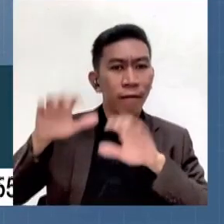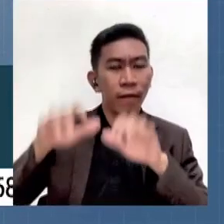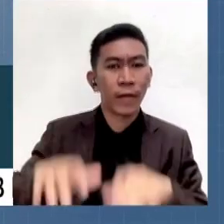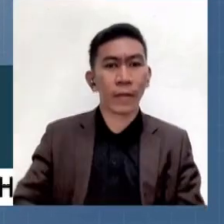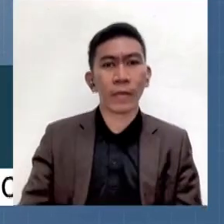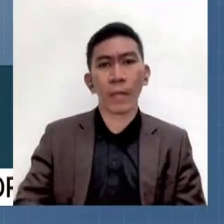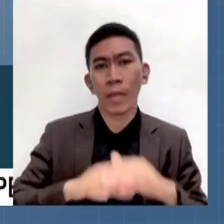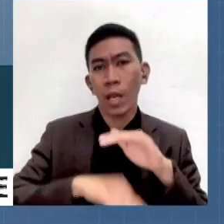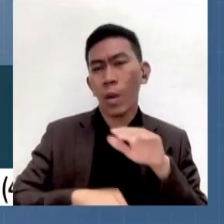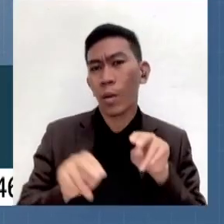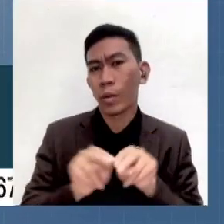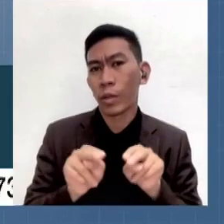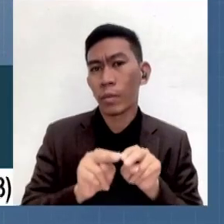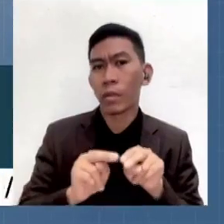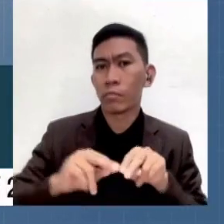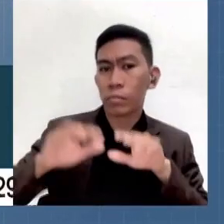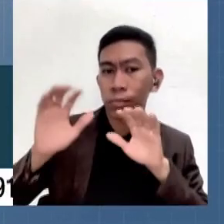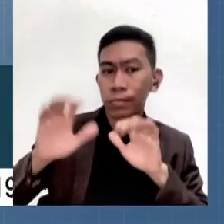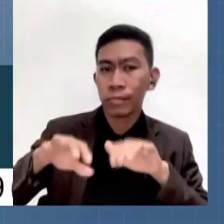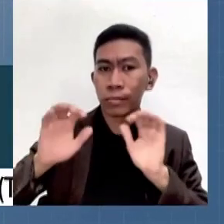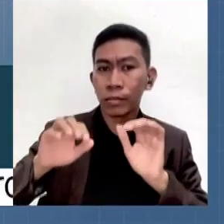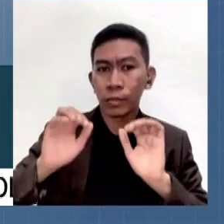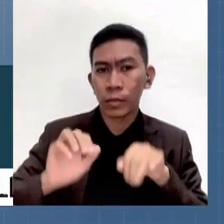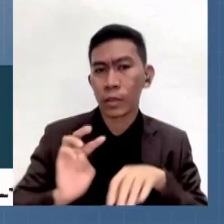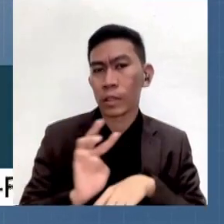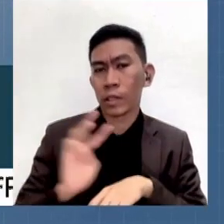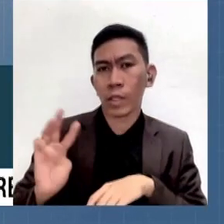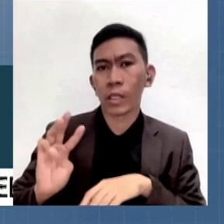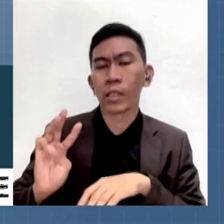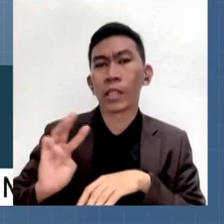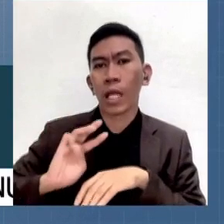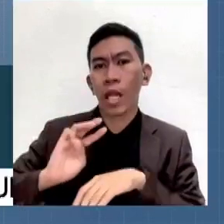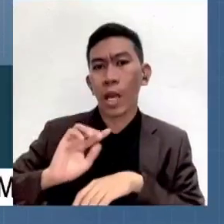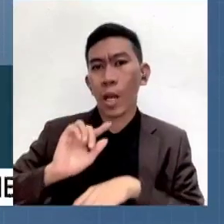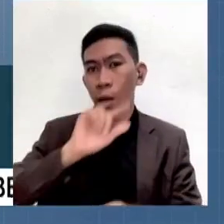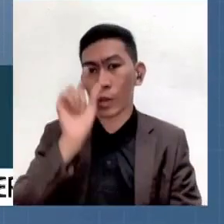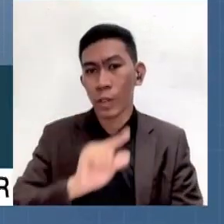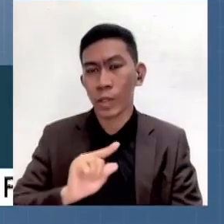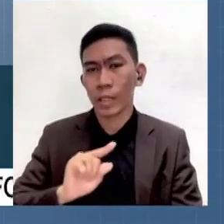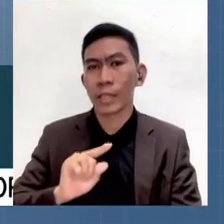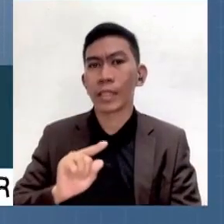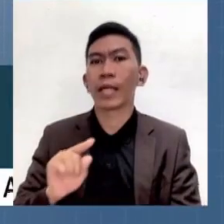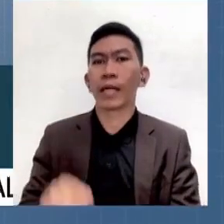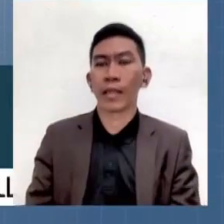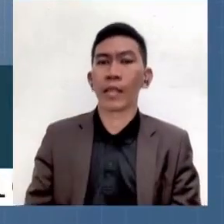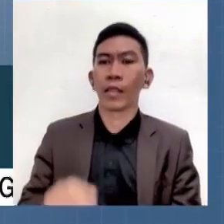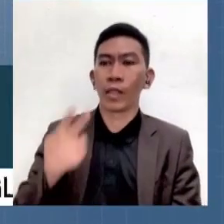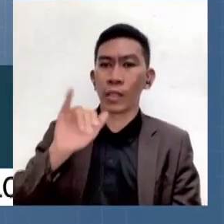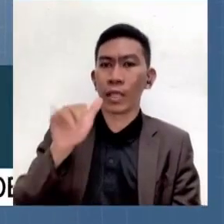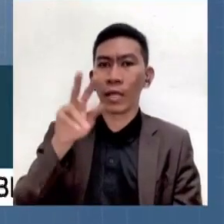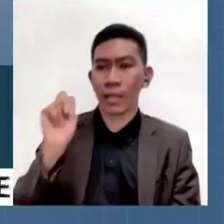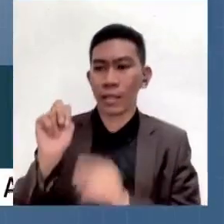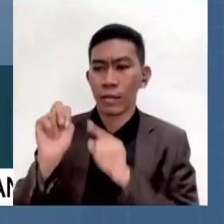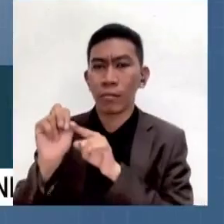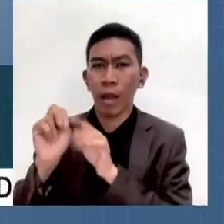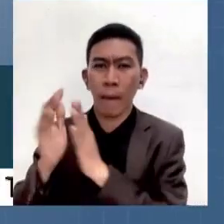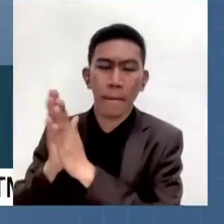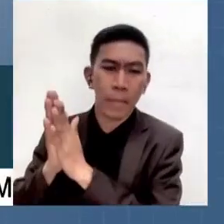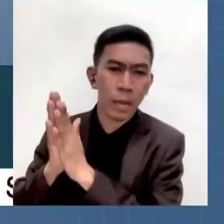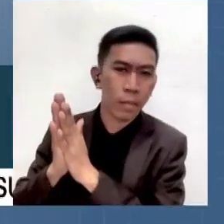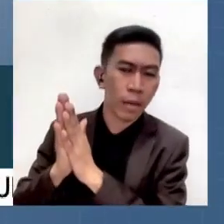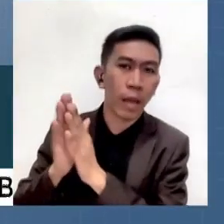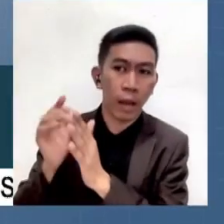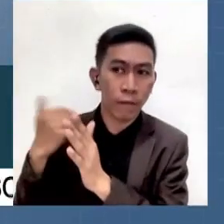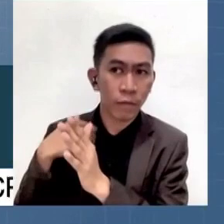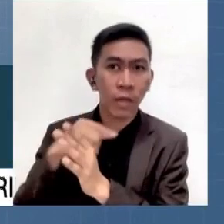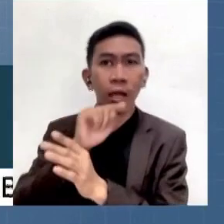will first be felt by the western section of Luzon in the first month of 2024. This will stretch to almost all of Luzon and a big